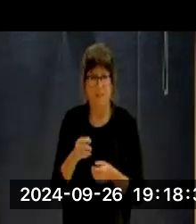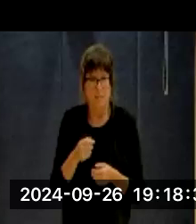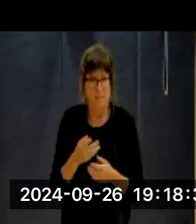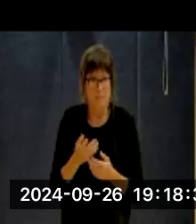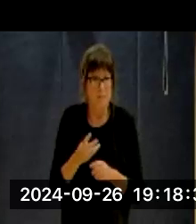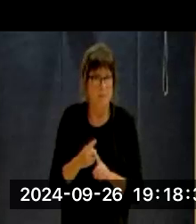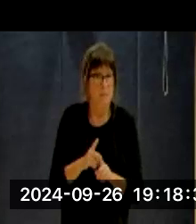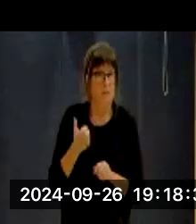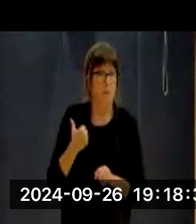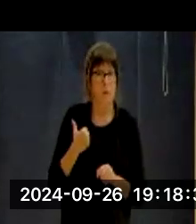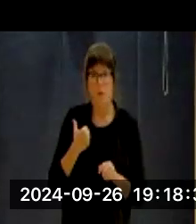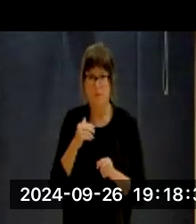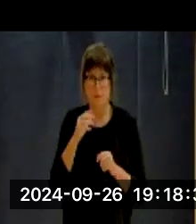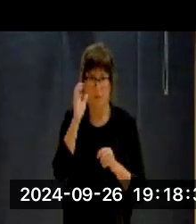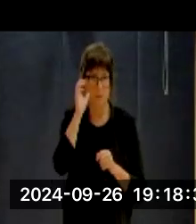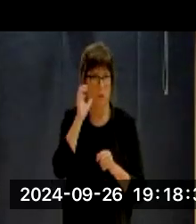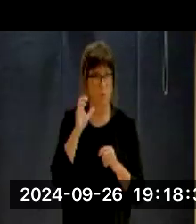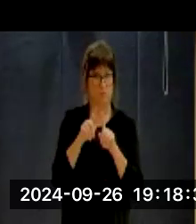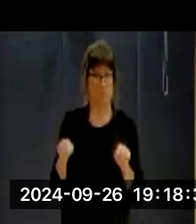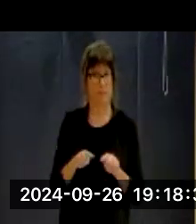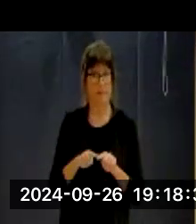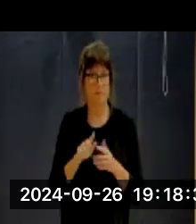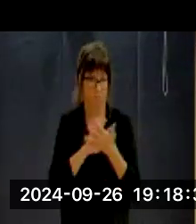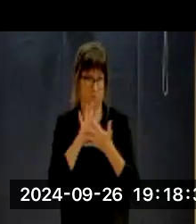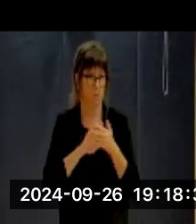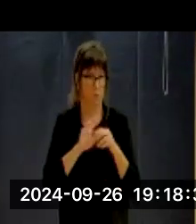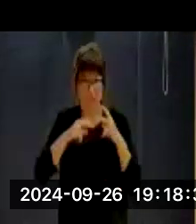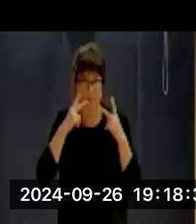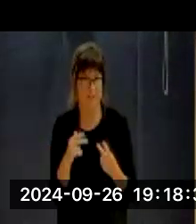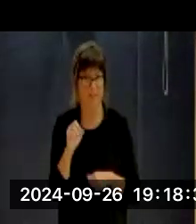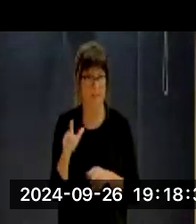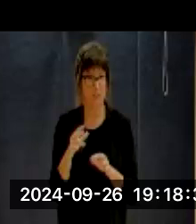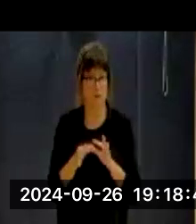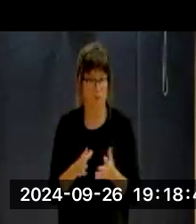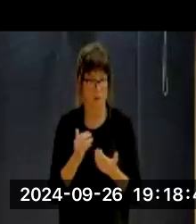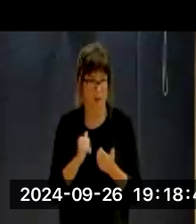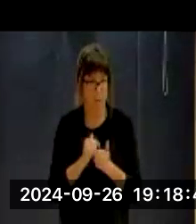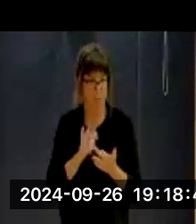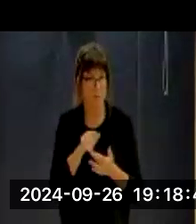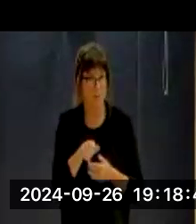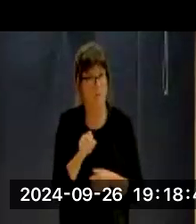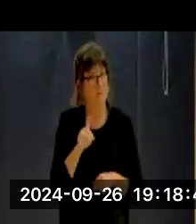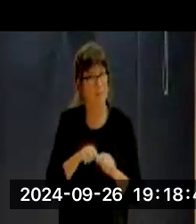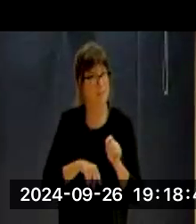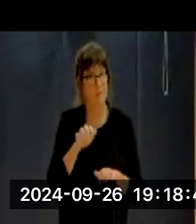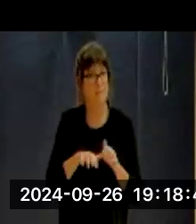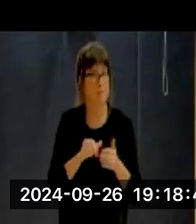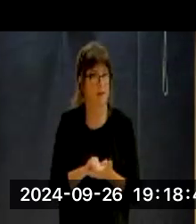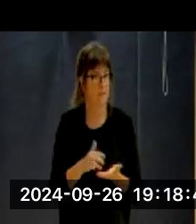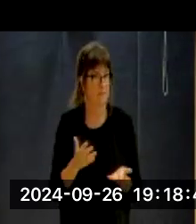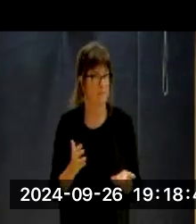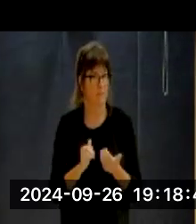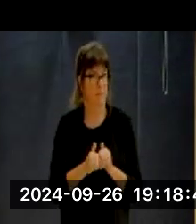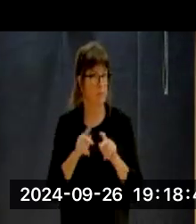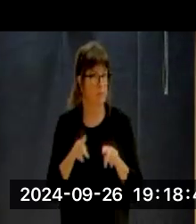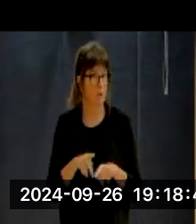not see the ASL interpreter. How would he notify you if he couldn't type that? How would a person who is deaf?